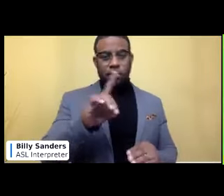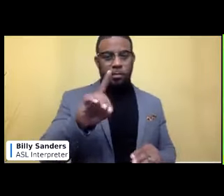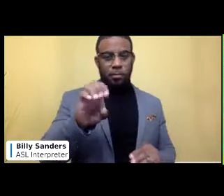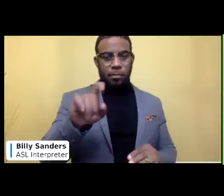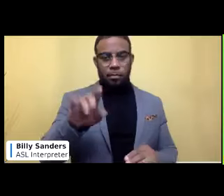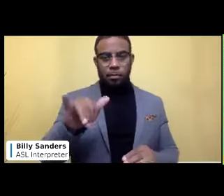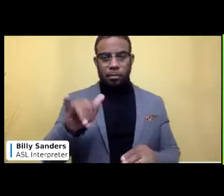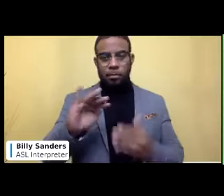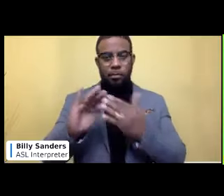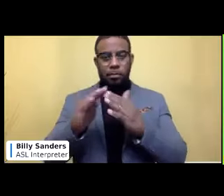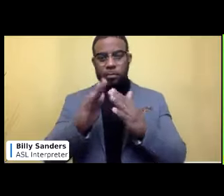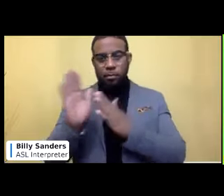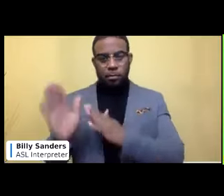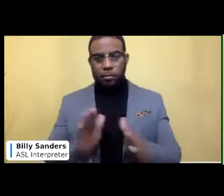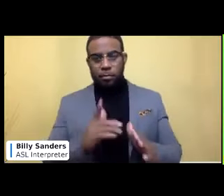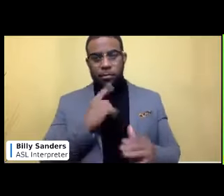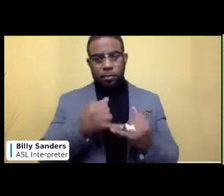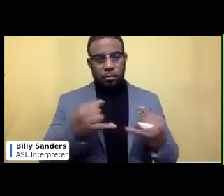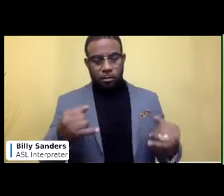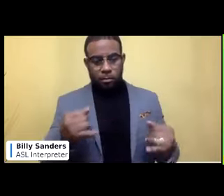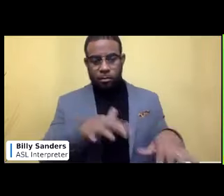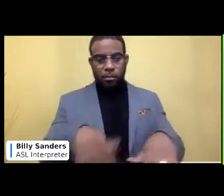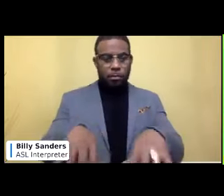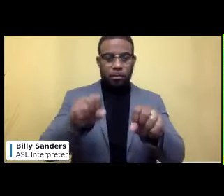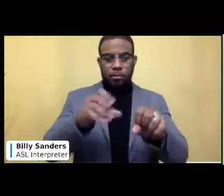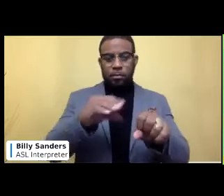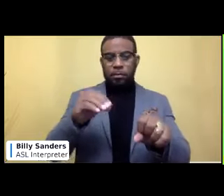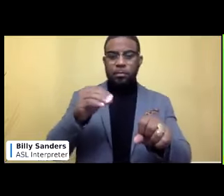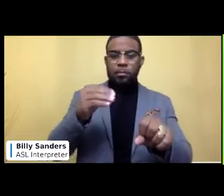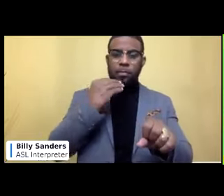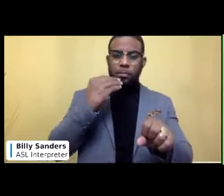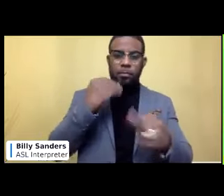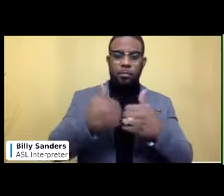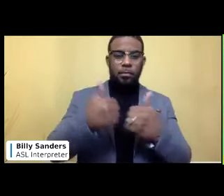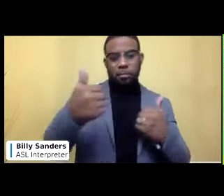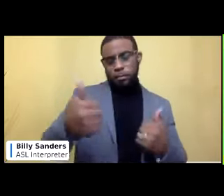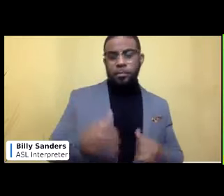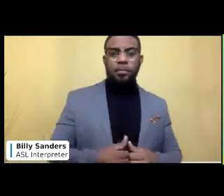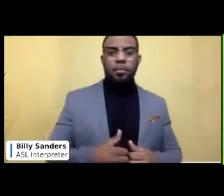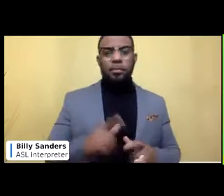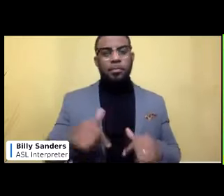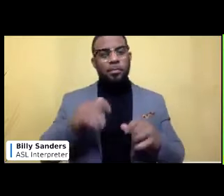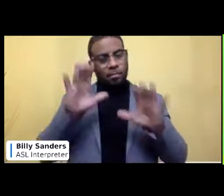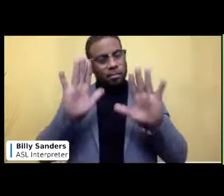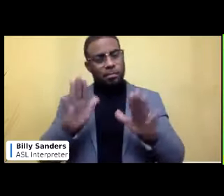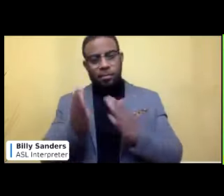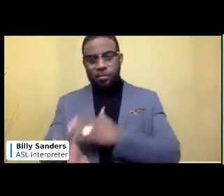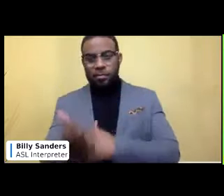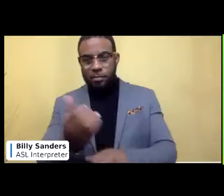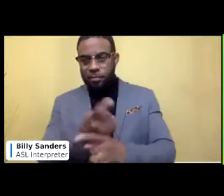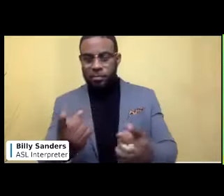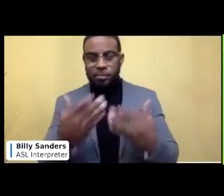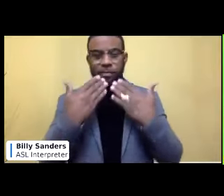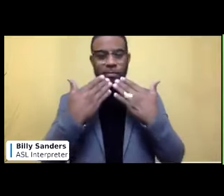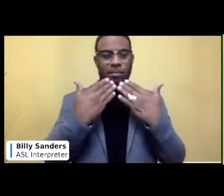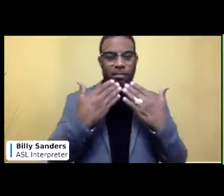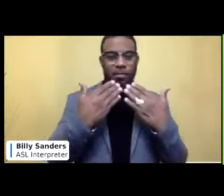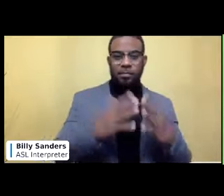Urban Planning, Redlining, Gentrification, and Food Apartheid. It's been a wonderful morning, everybody. Thank